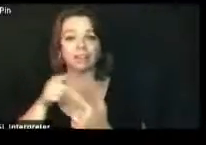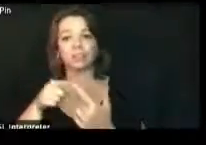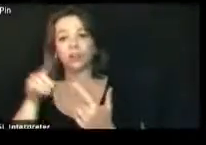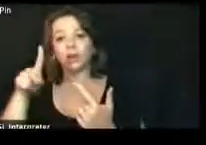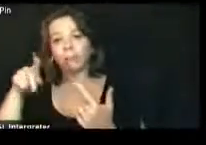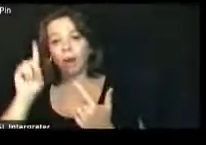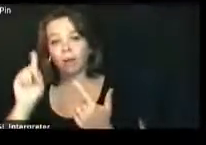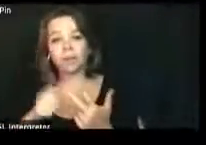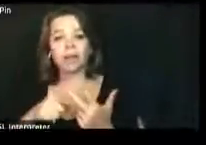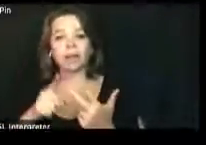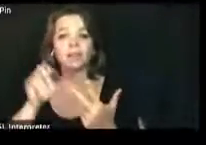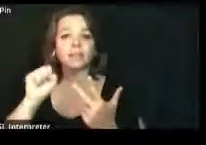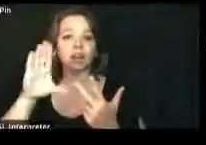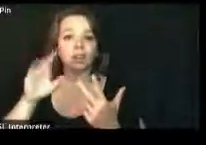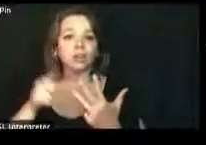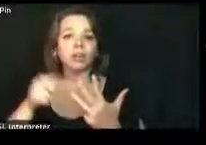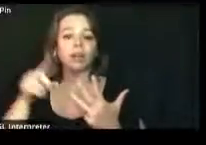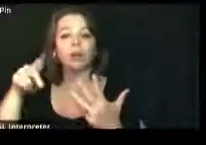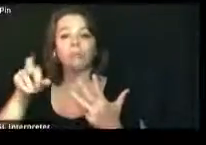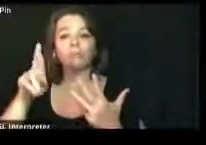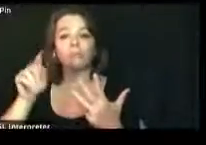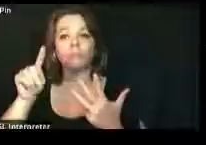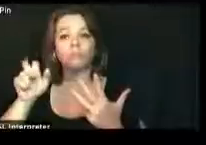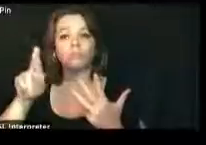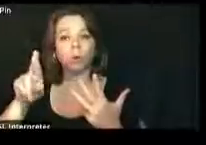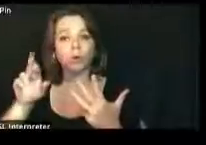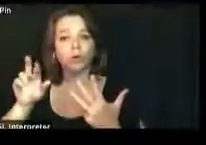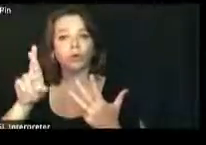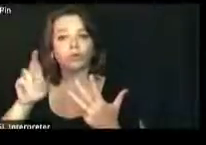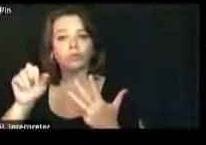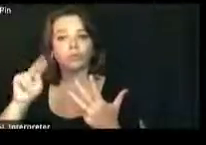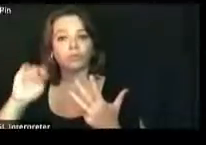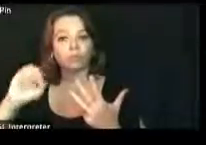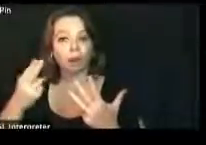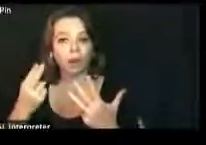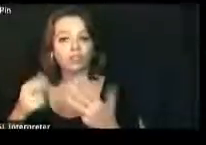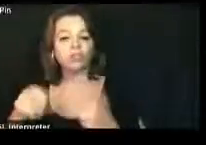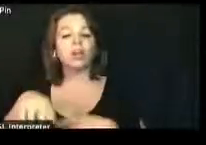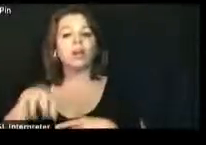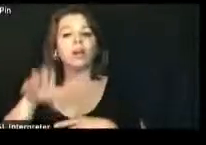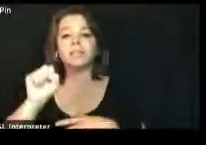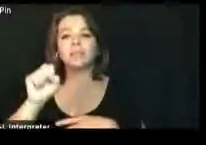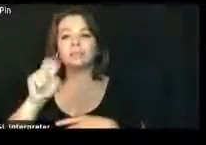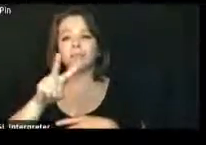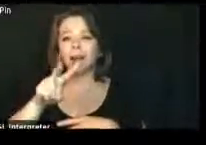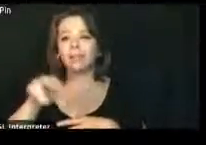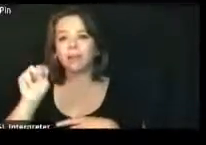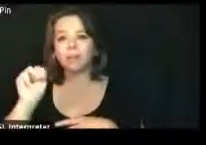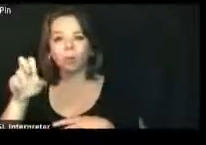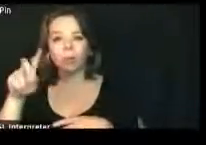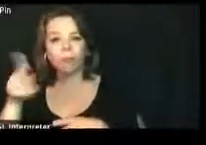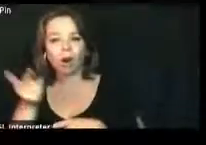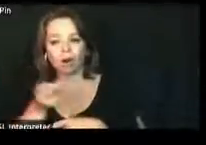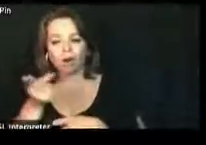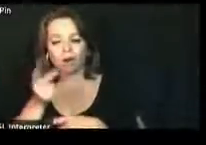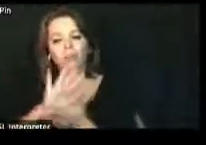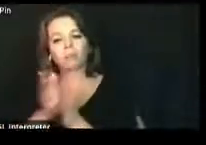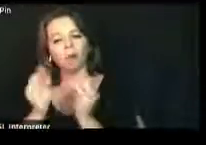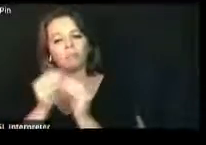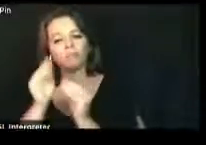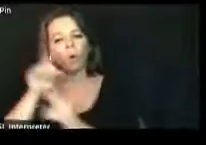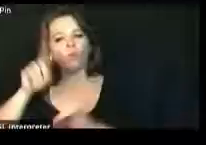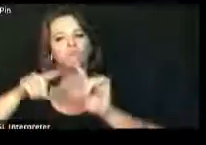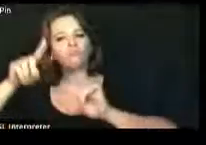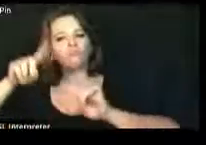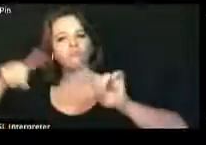and Porter Ranch. Simi Valley and Moore Park has become a lot more diverse